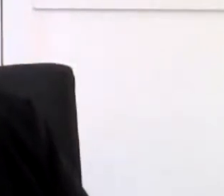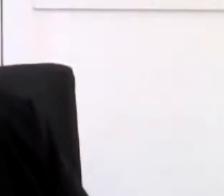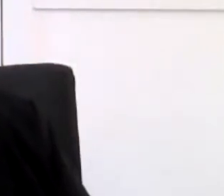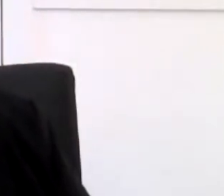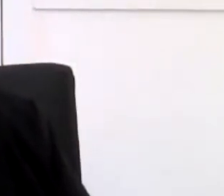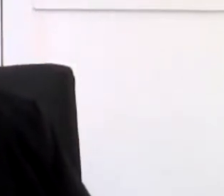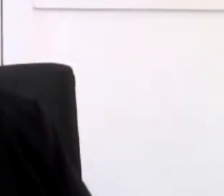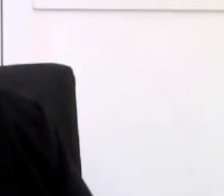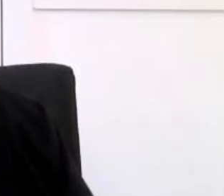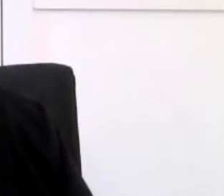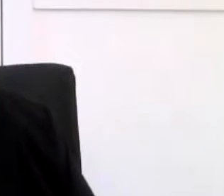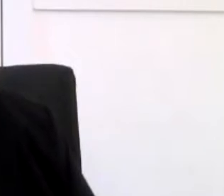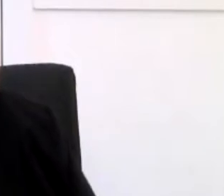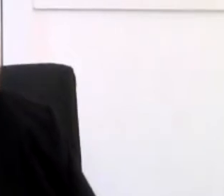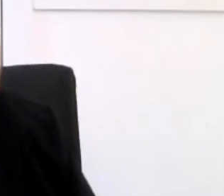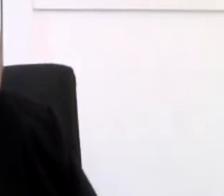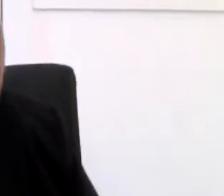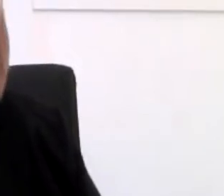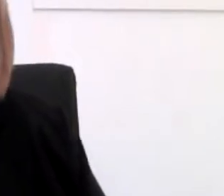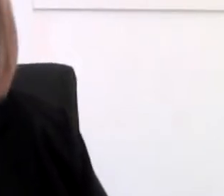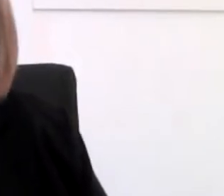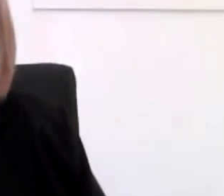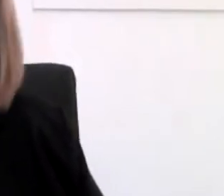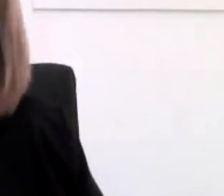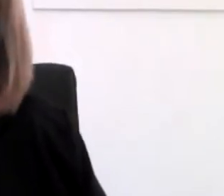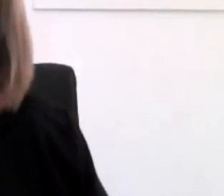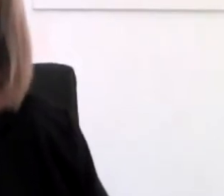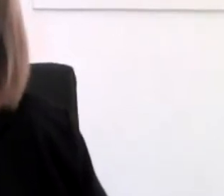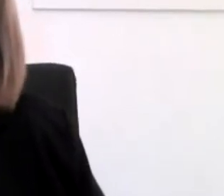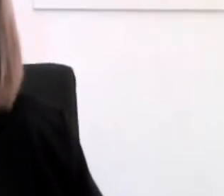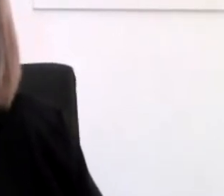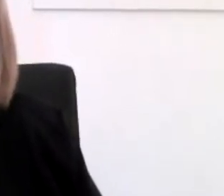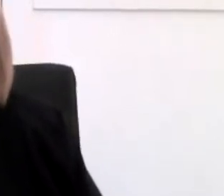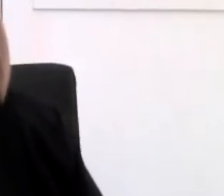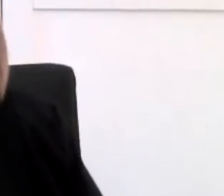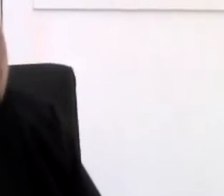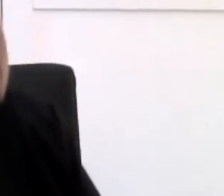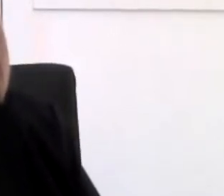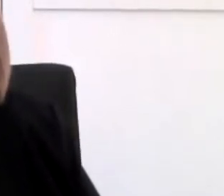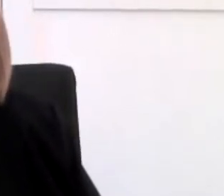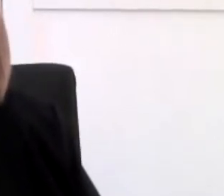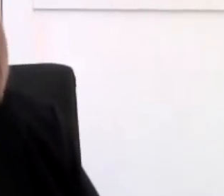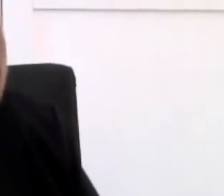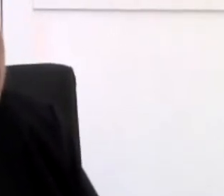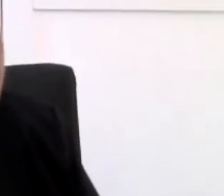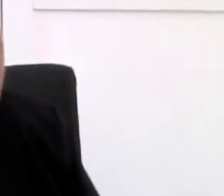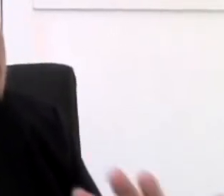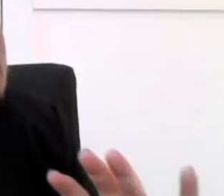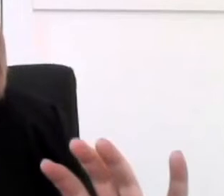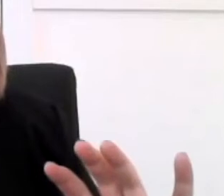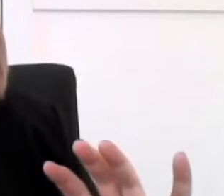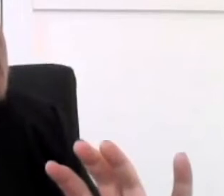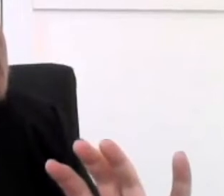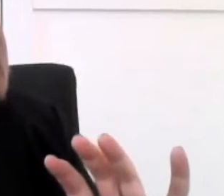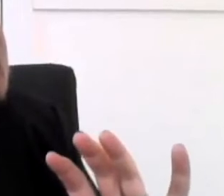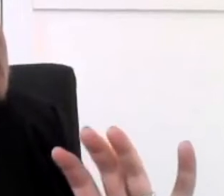by Garcia Cole about the role of racial discrimination. People looking at